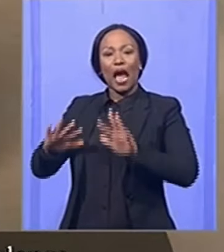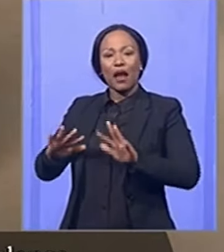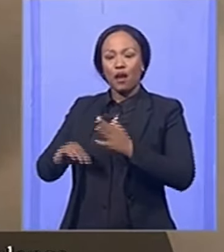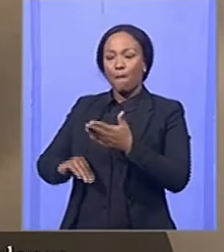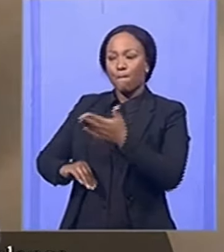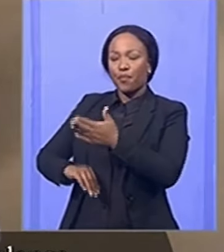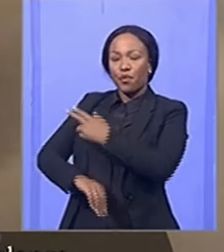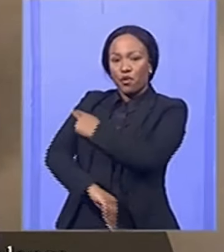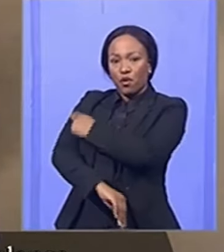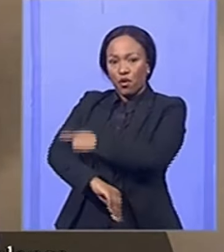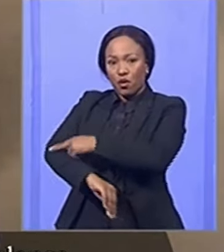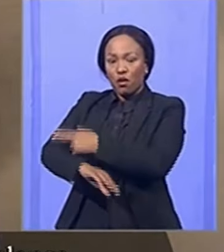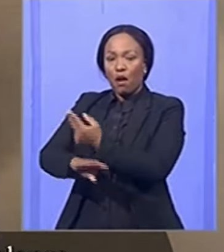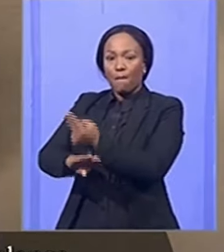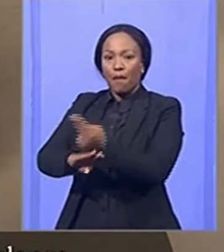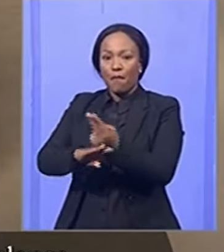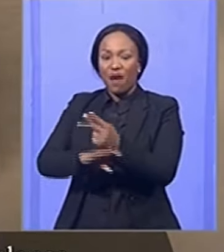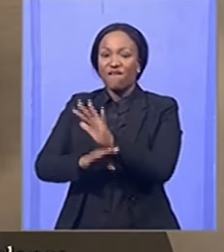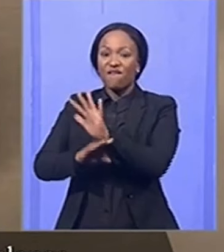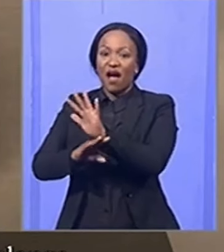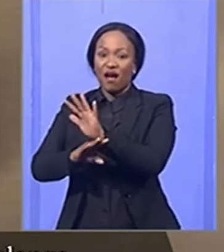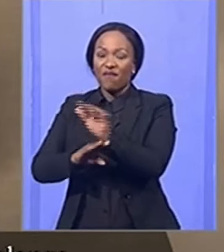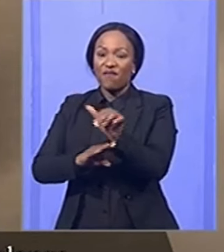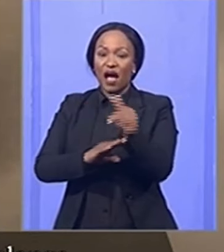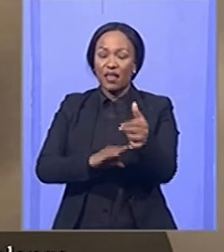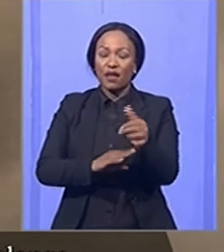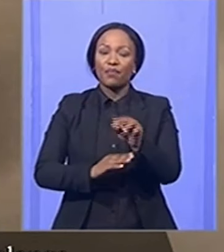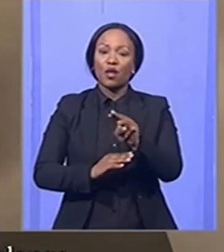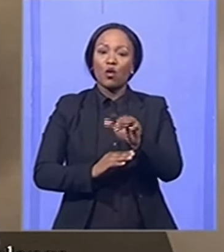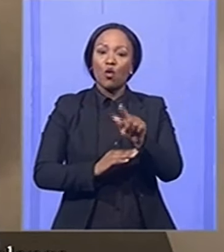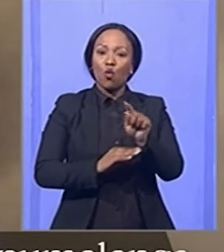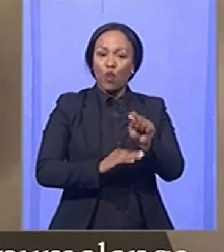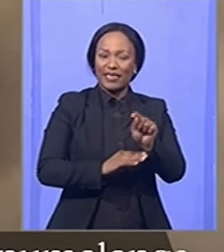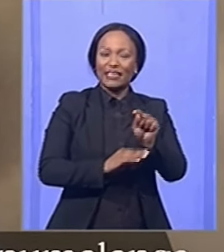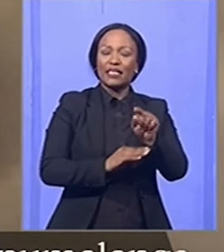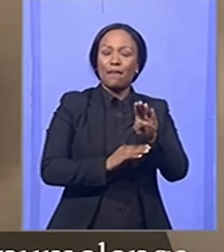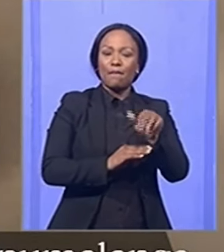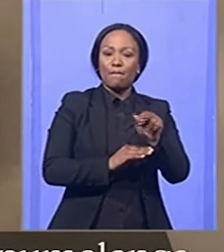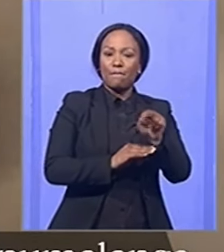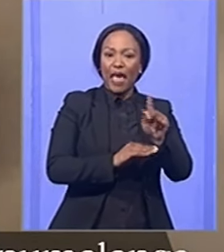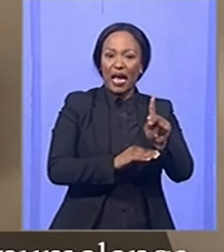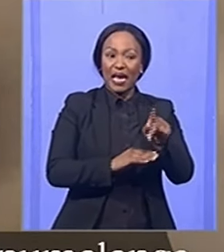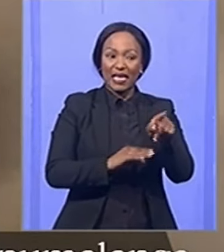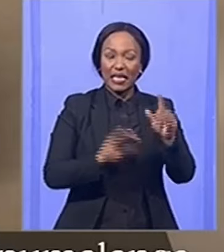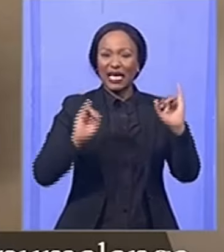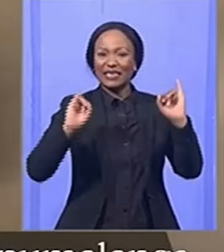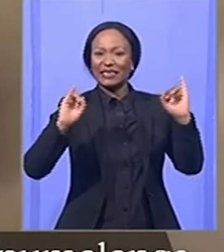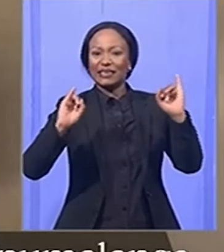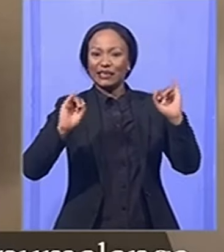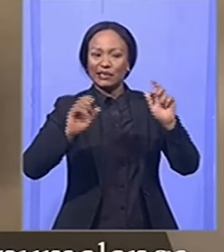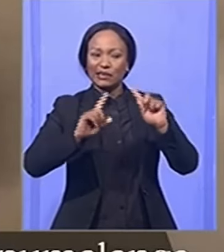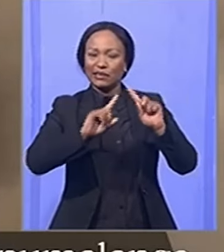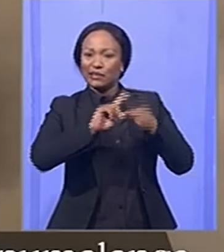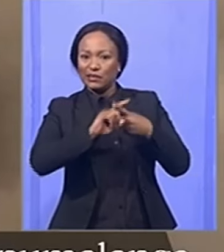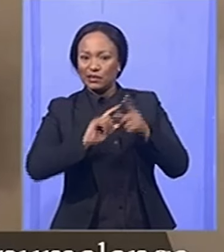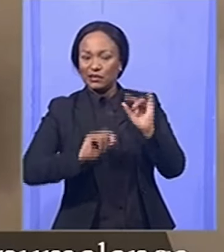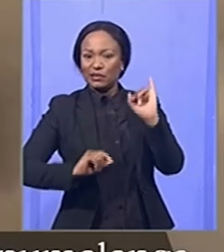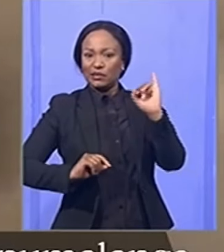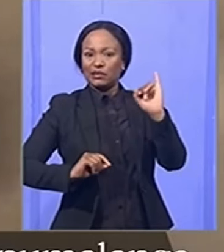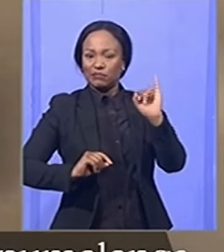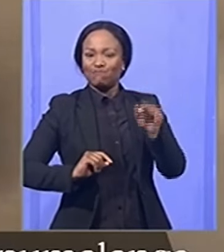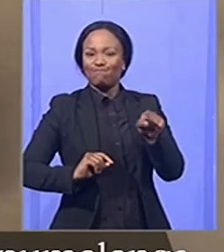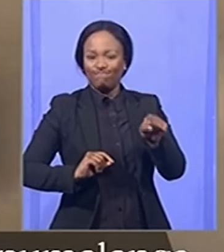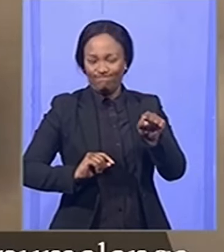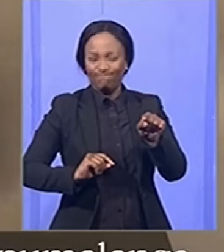5 are in Middleburg Hospital and 4 are in Witbank Hospital. Those that are very critical because Witbank is one of our tertiary hospitals. But we